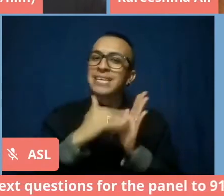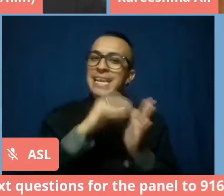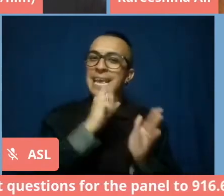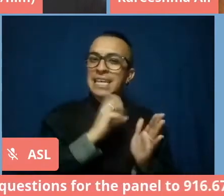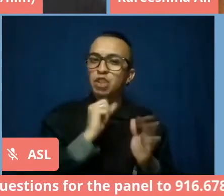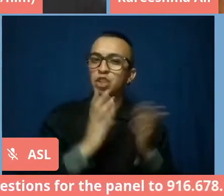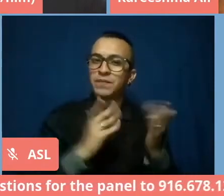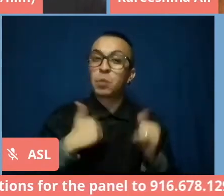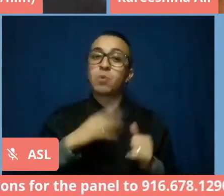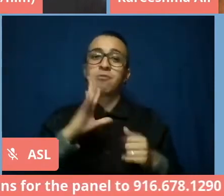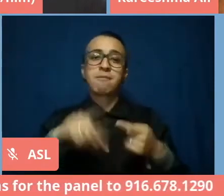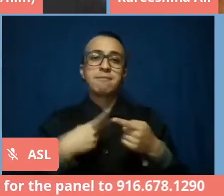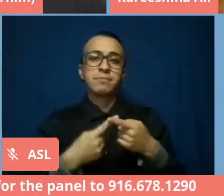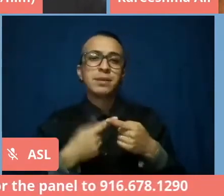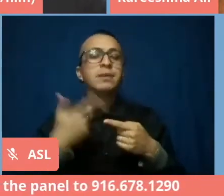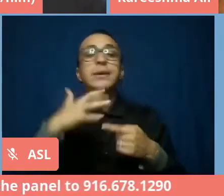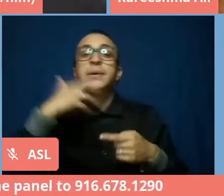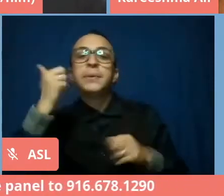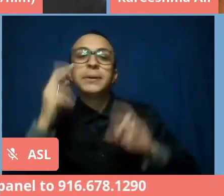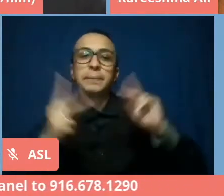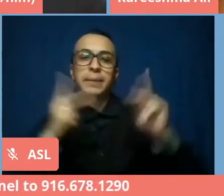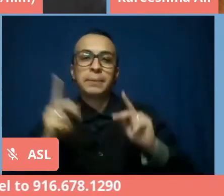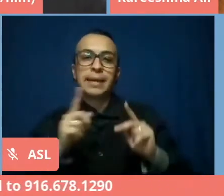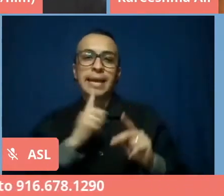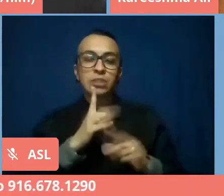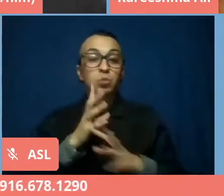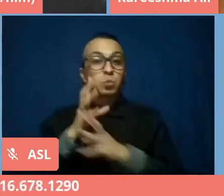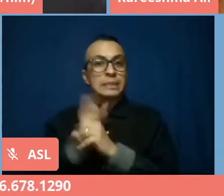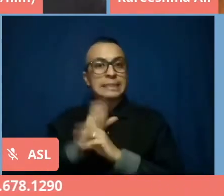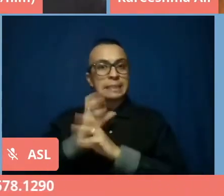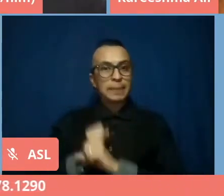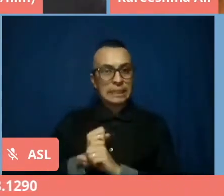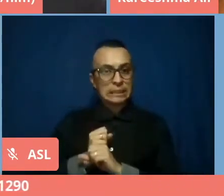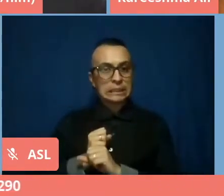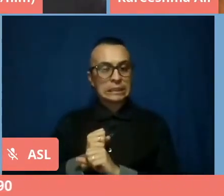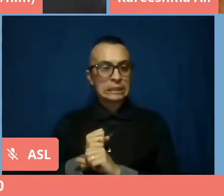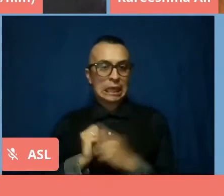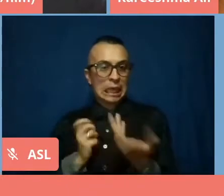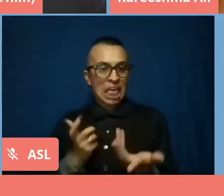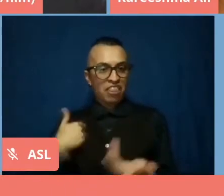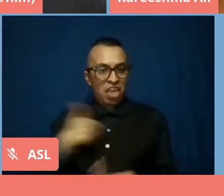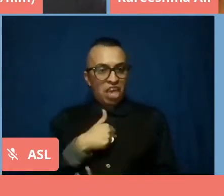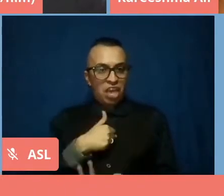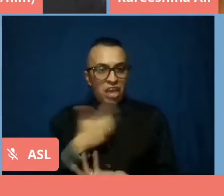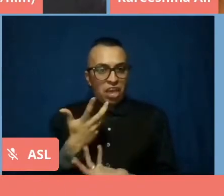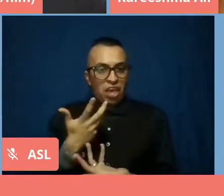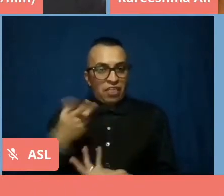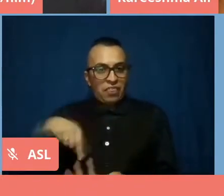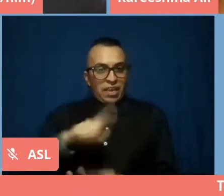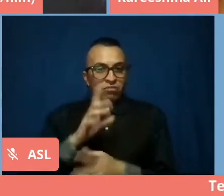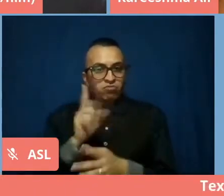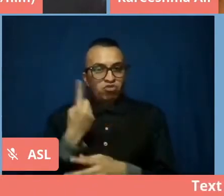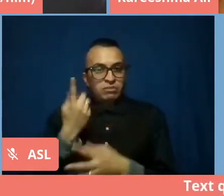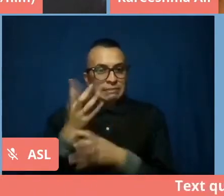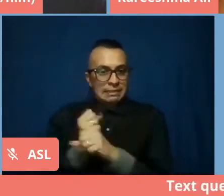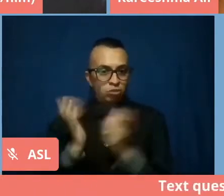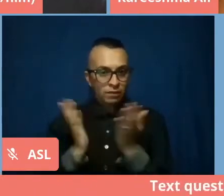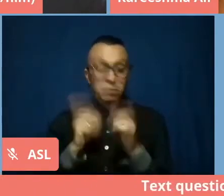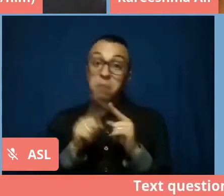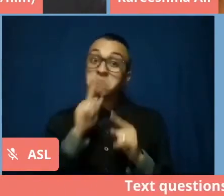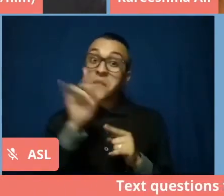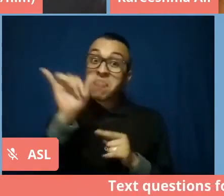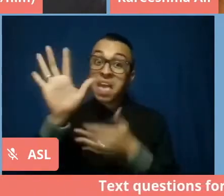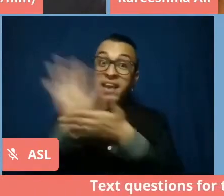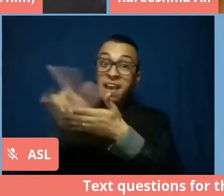we're talking about older people as recipients, as passive, as objects of the story. But the film really centered older adults as the